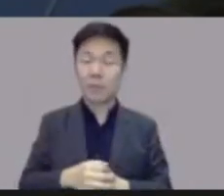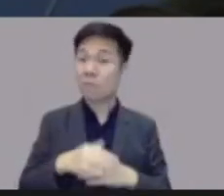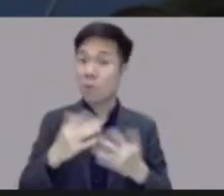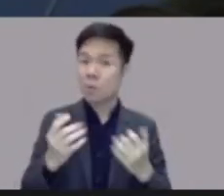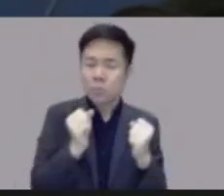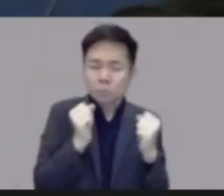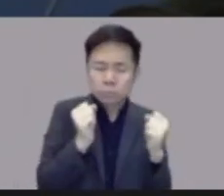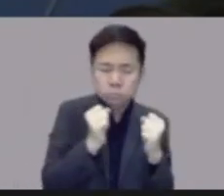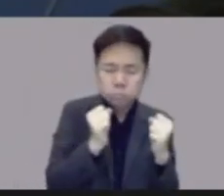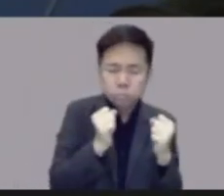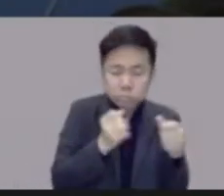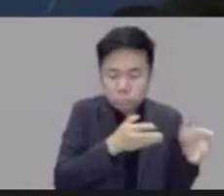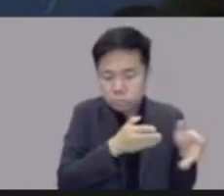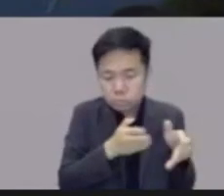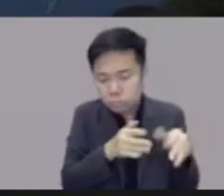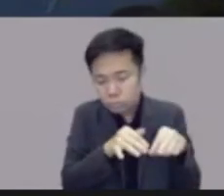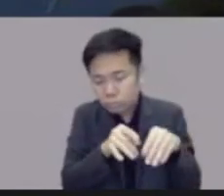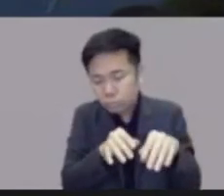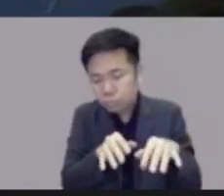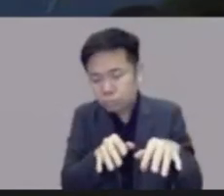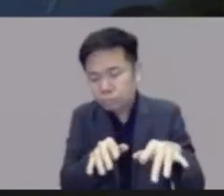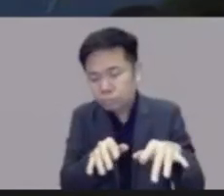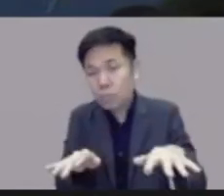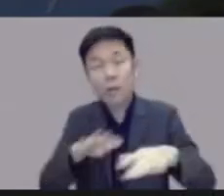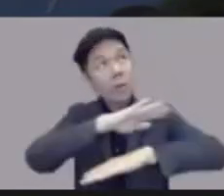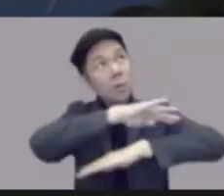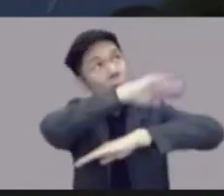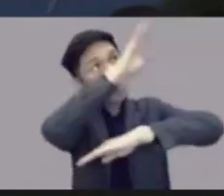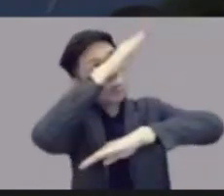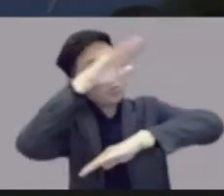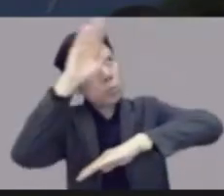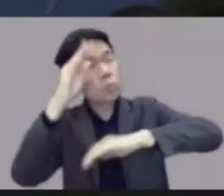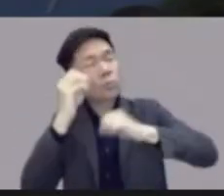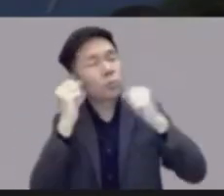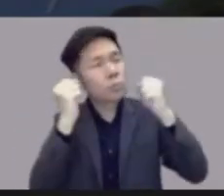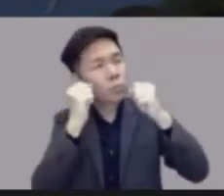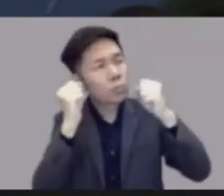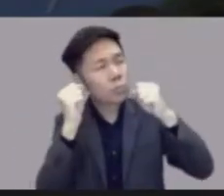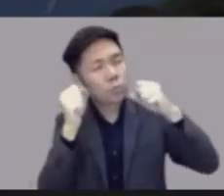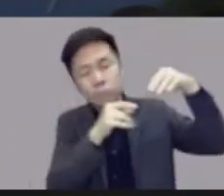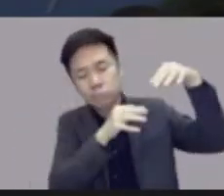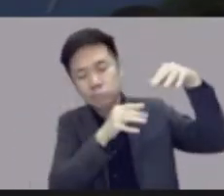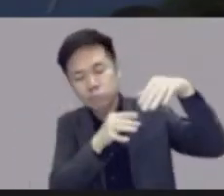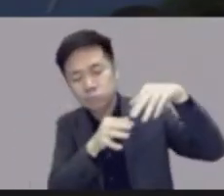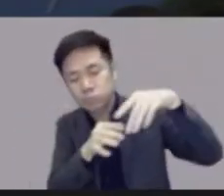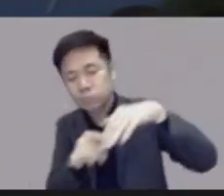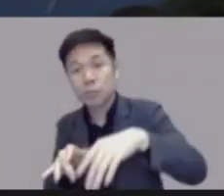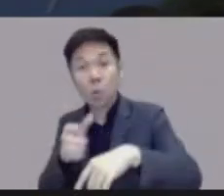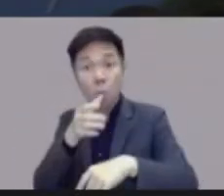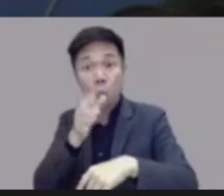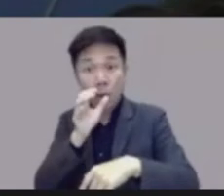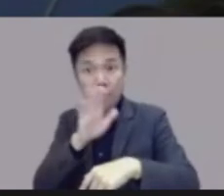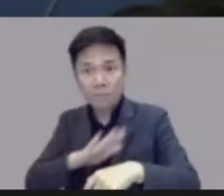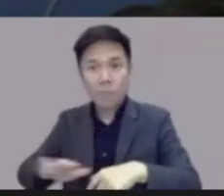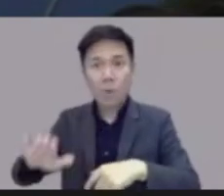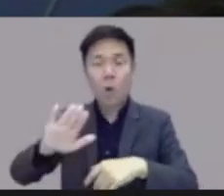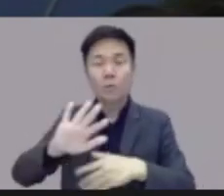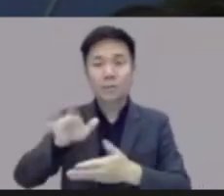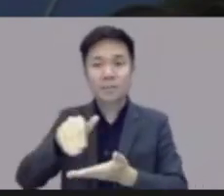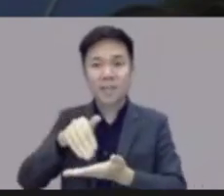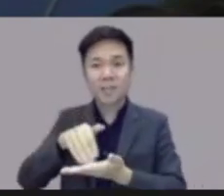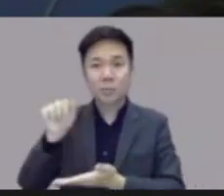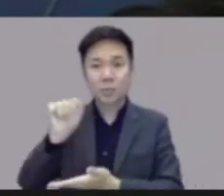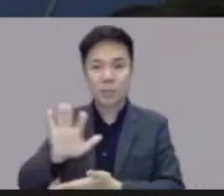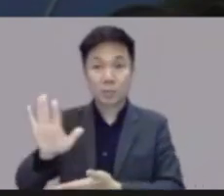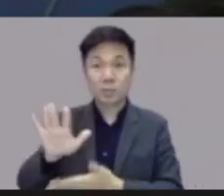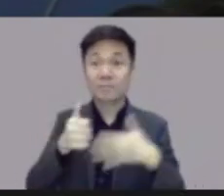from Mountains from other sources so uh with regard